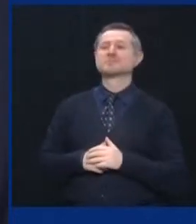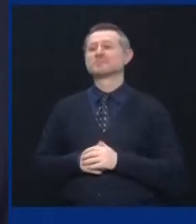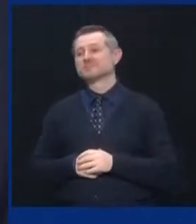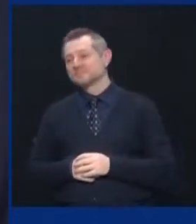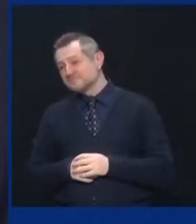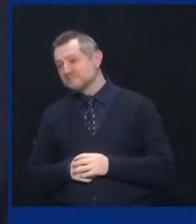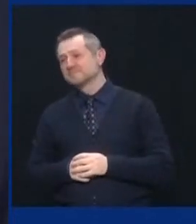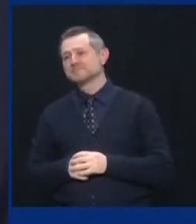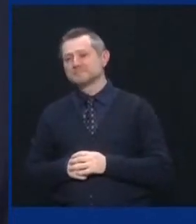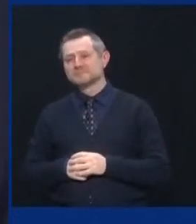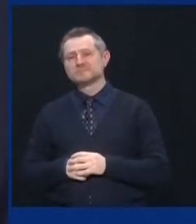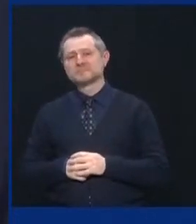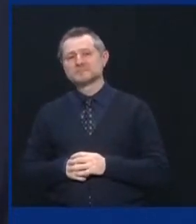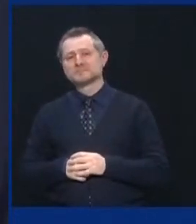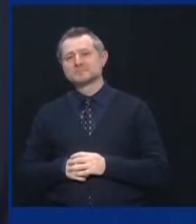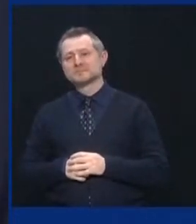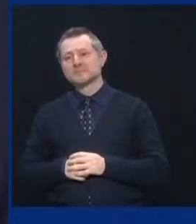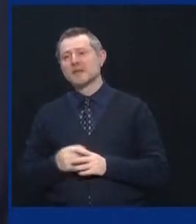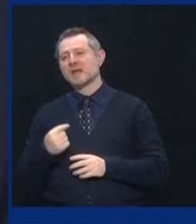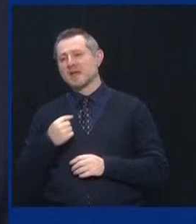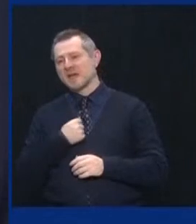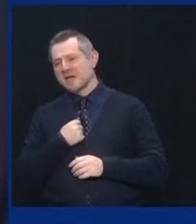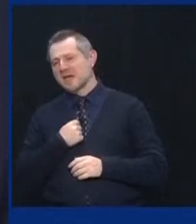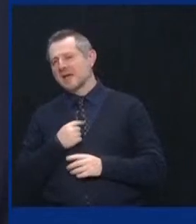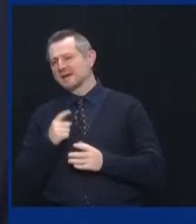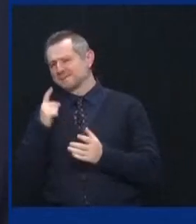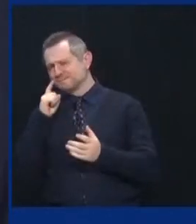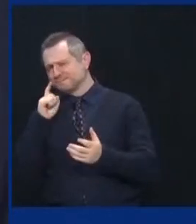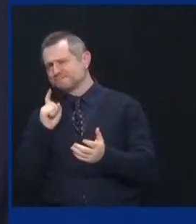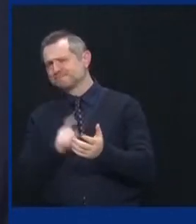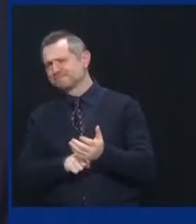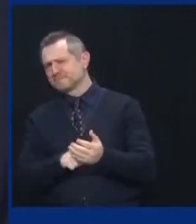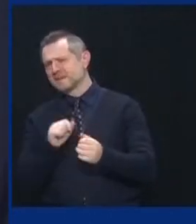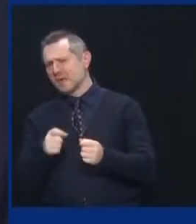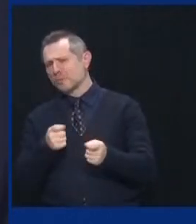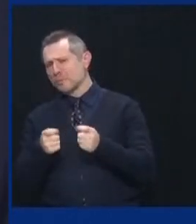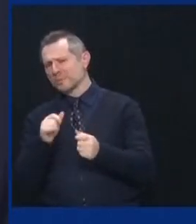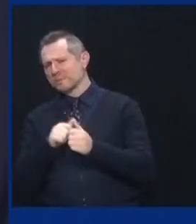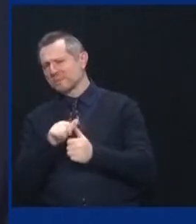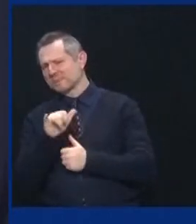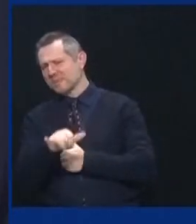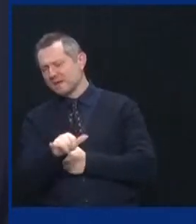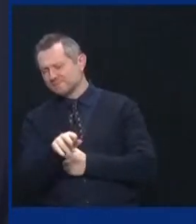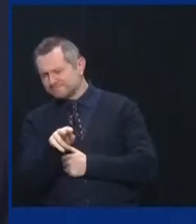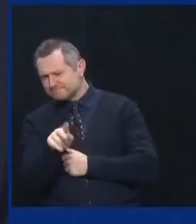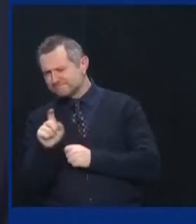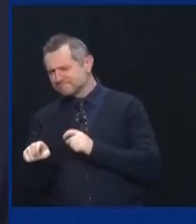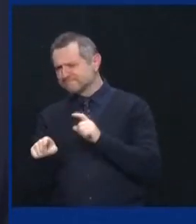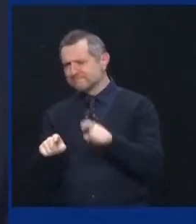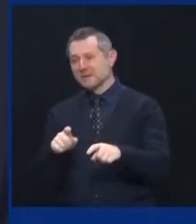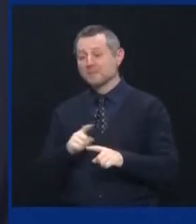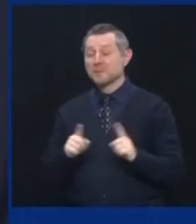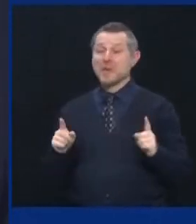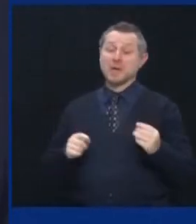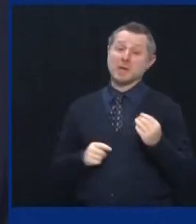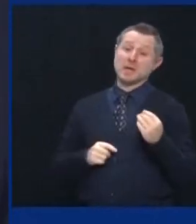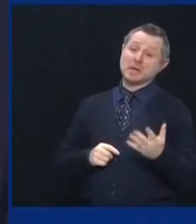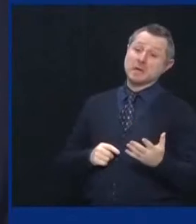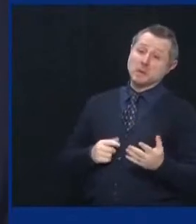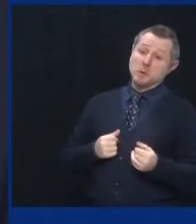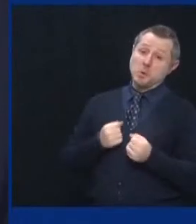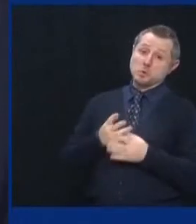identified causes that we can control, we've acted. But what's causing the issue now